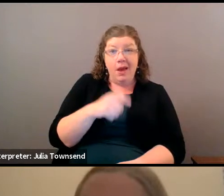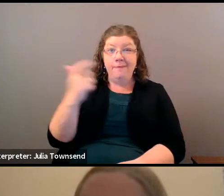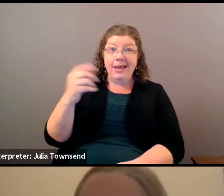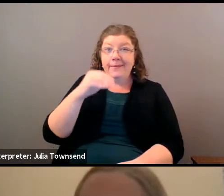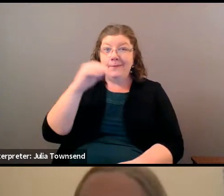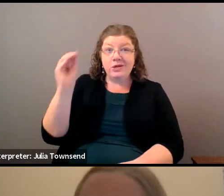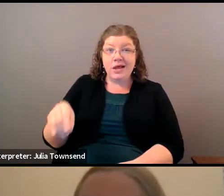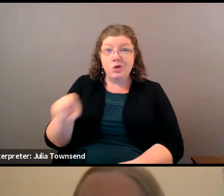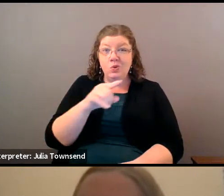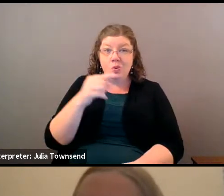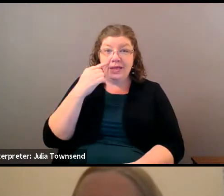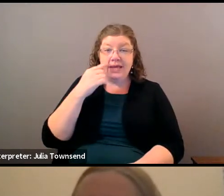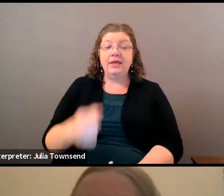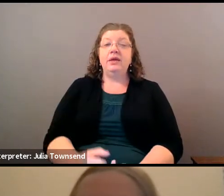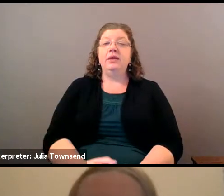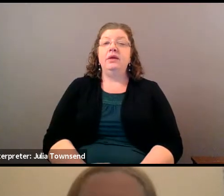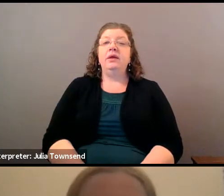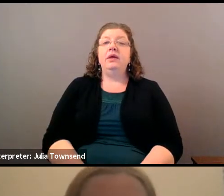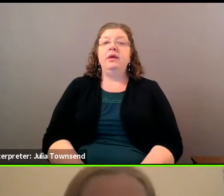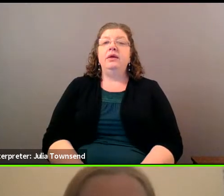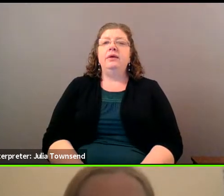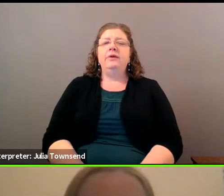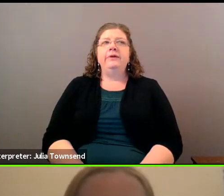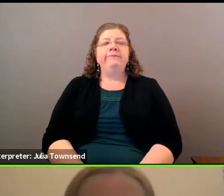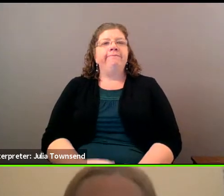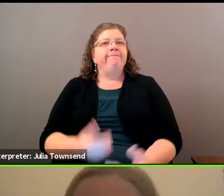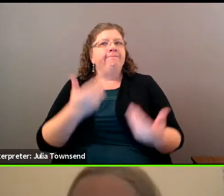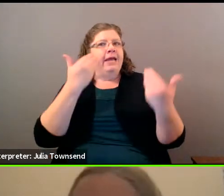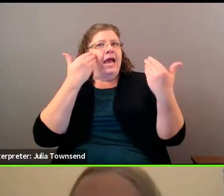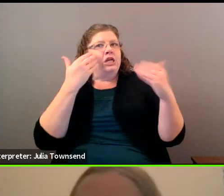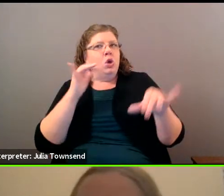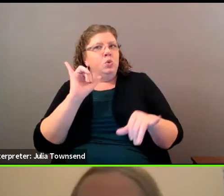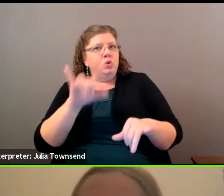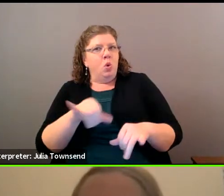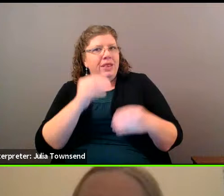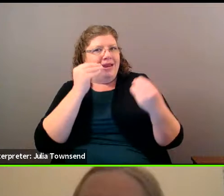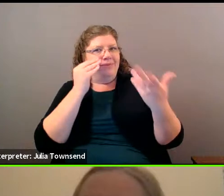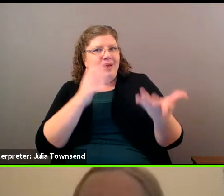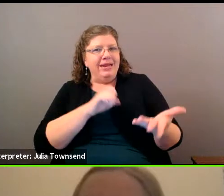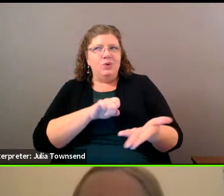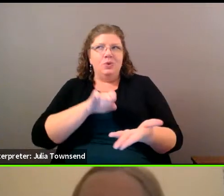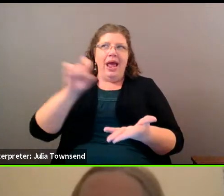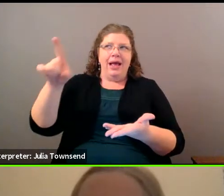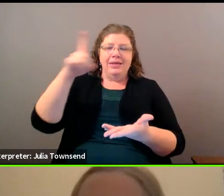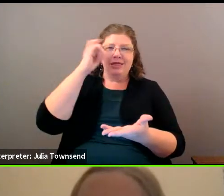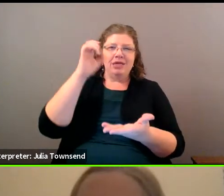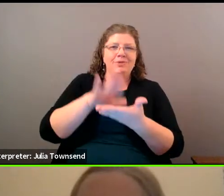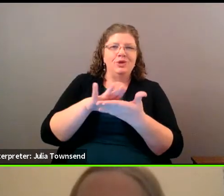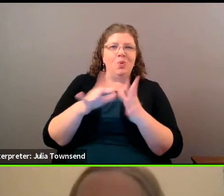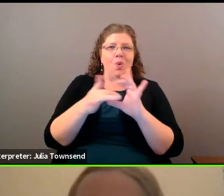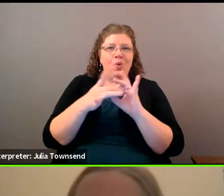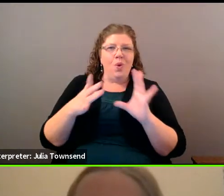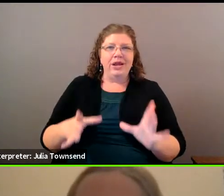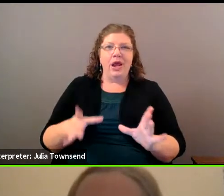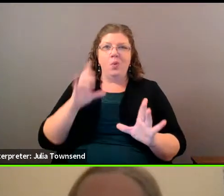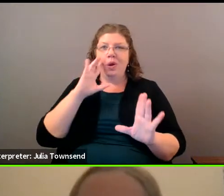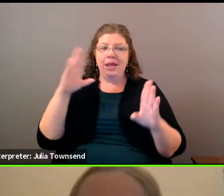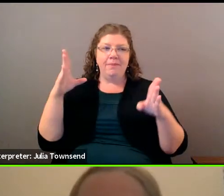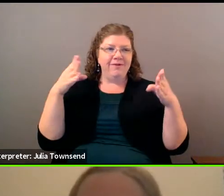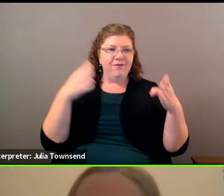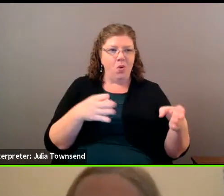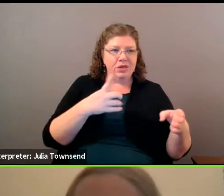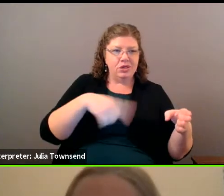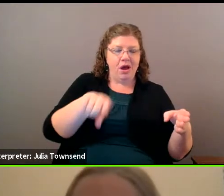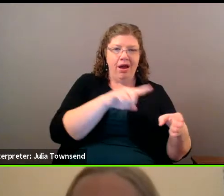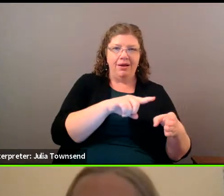any? I don't know that information. I would need to ask the summer school coordinators. We've been focusing on